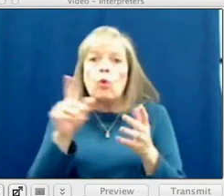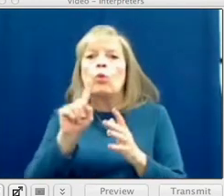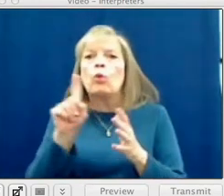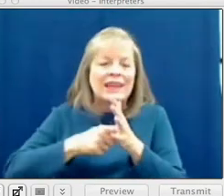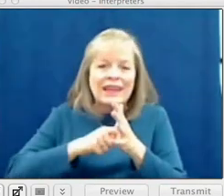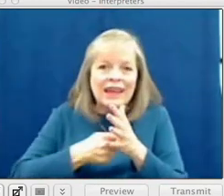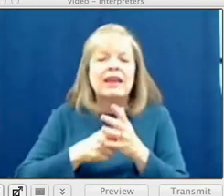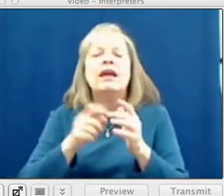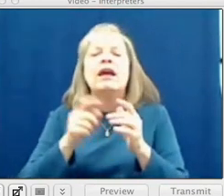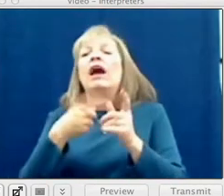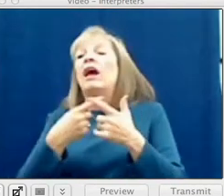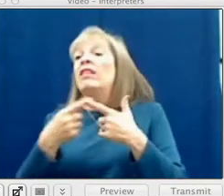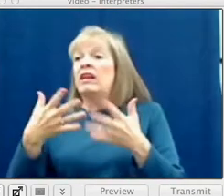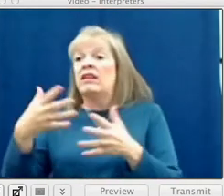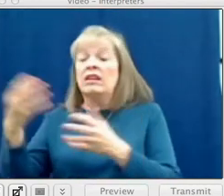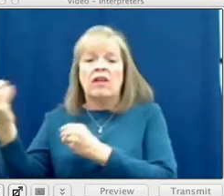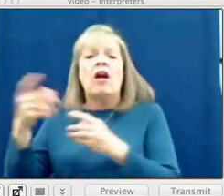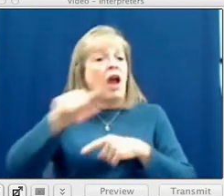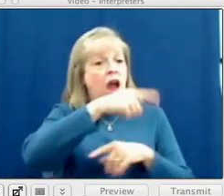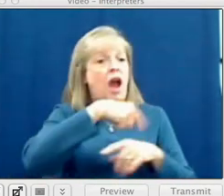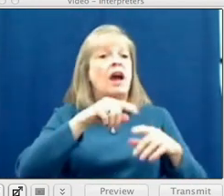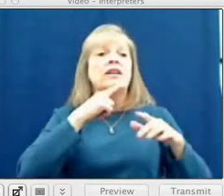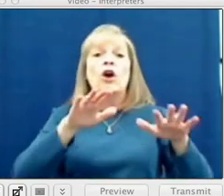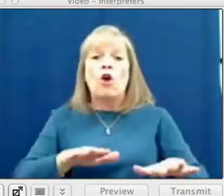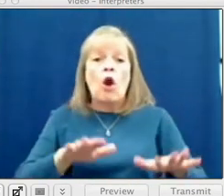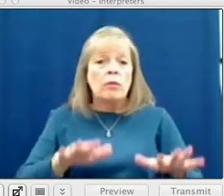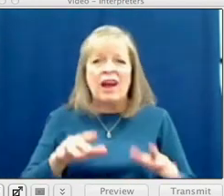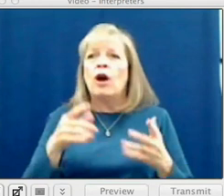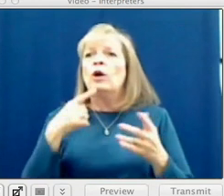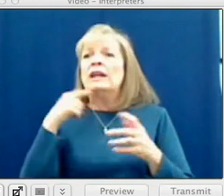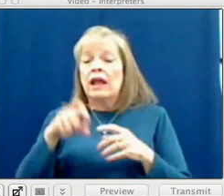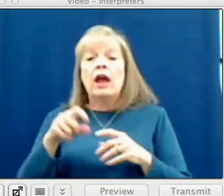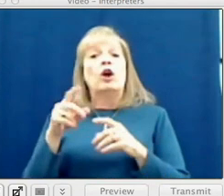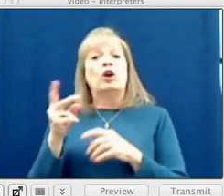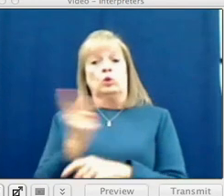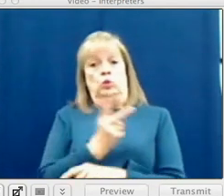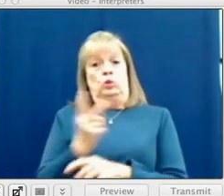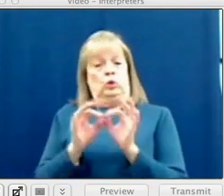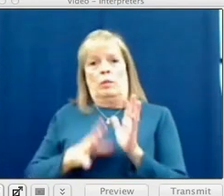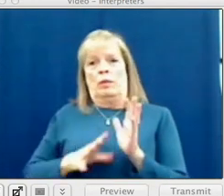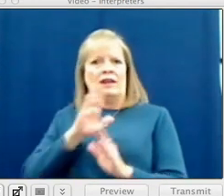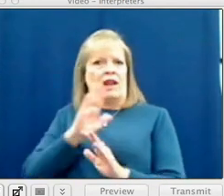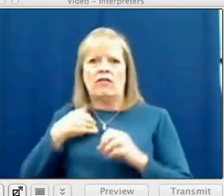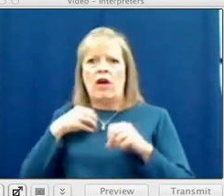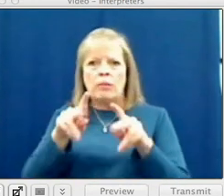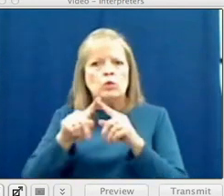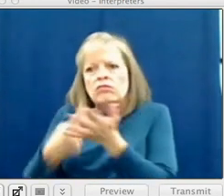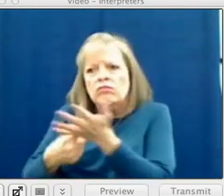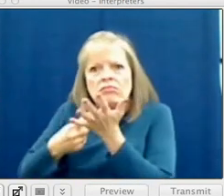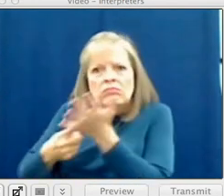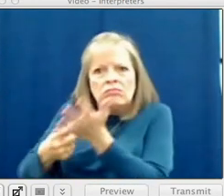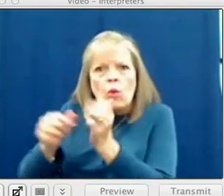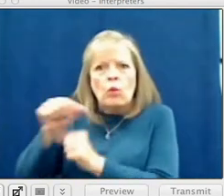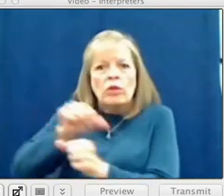calm down, but they never debriefed with each other. The deaf interpreter was never called back after that.